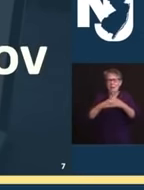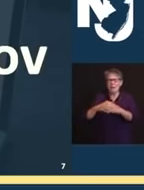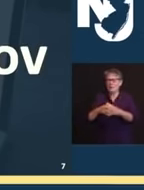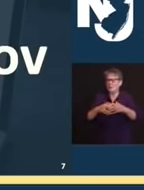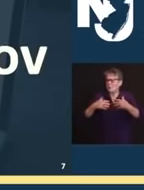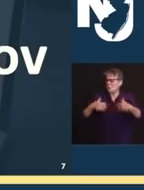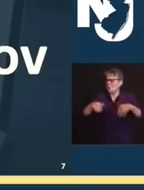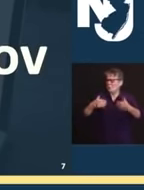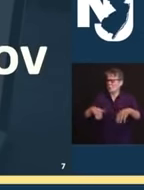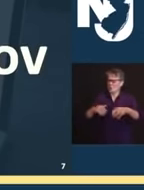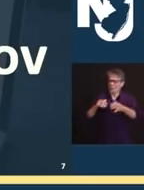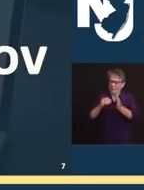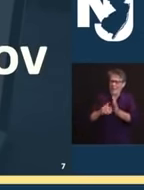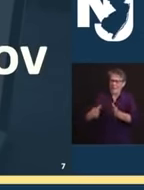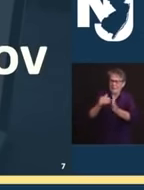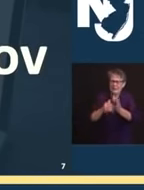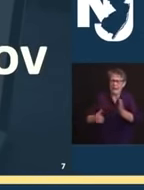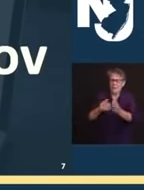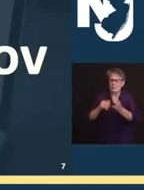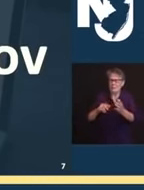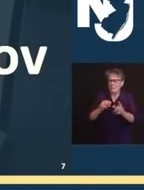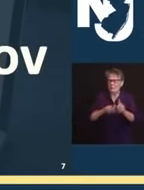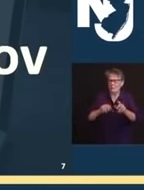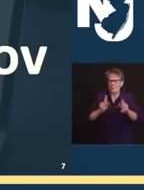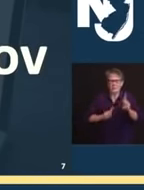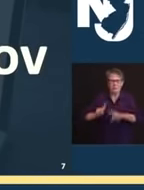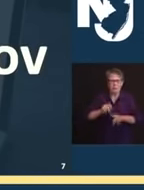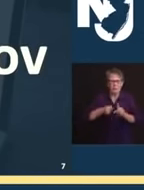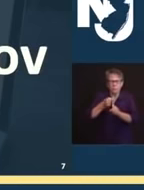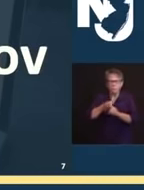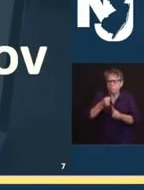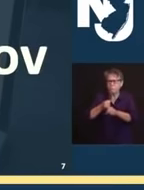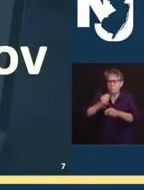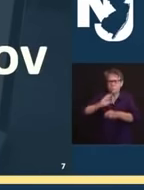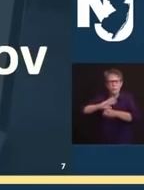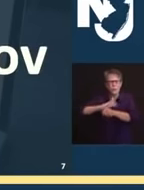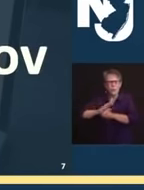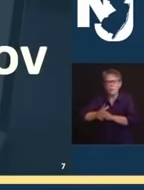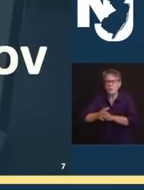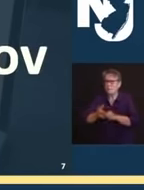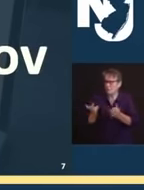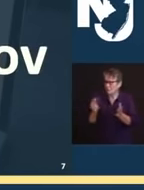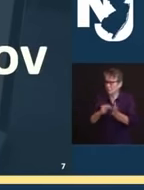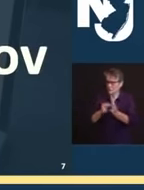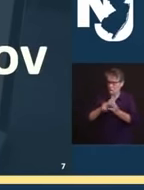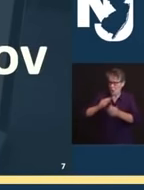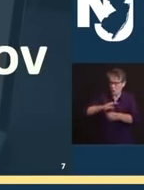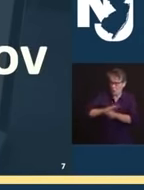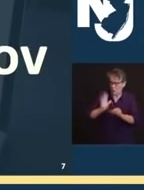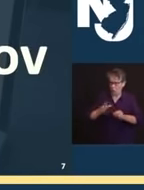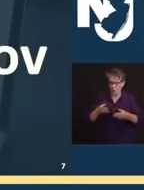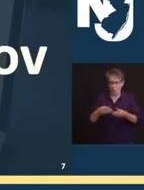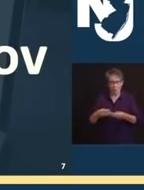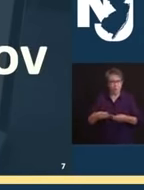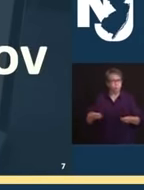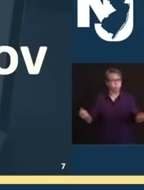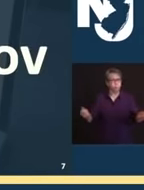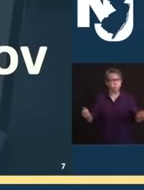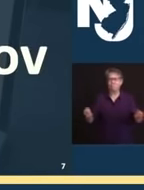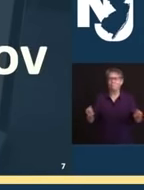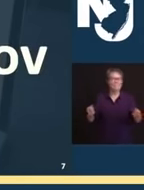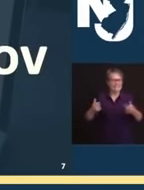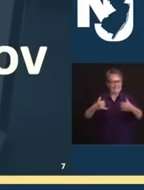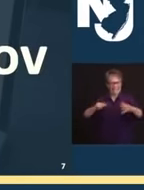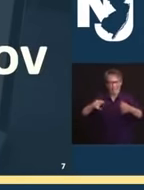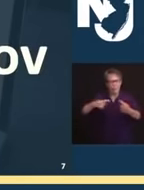back into reality. This virus has not gone away, and it is posing its greatest threat to us in many months. I had